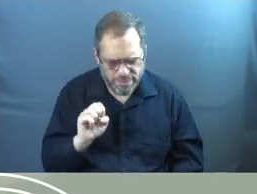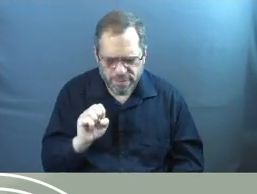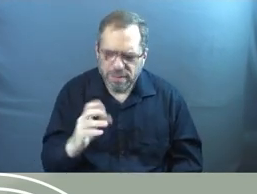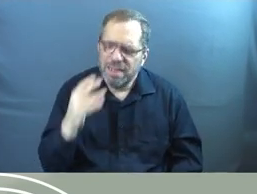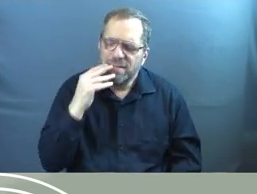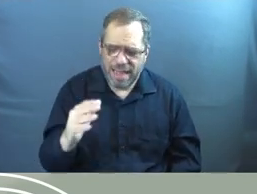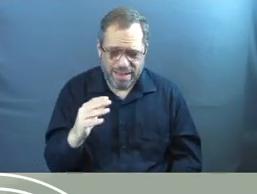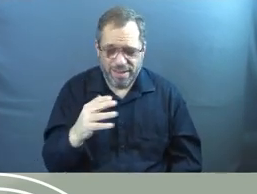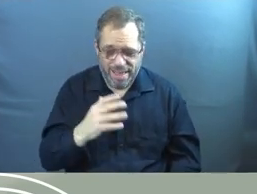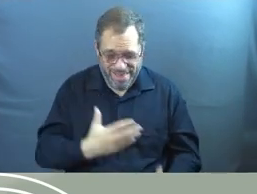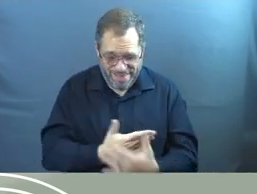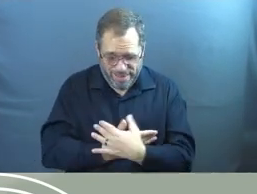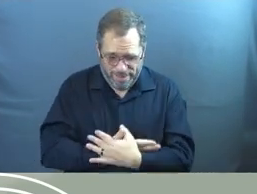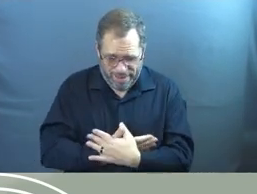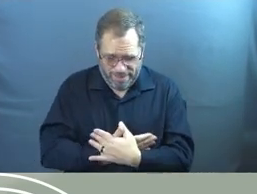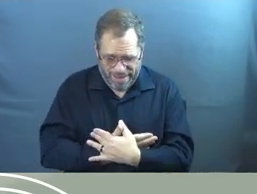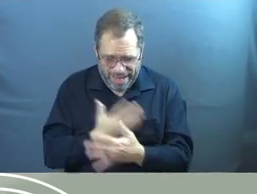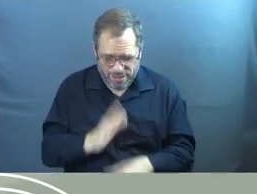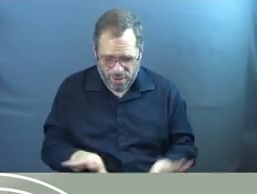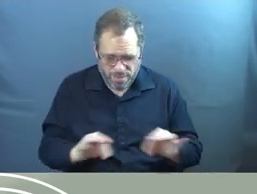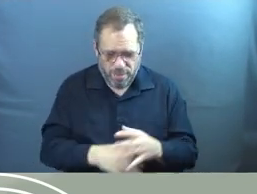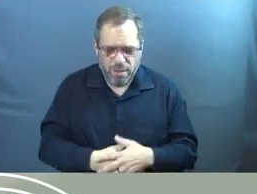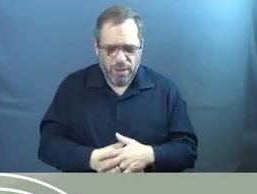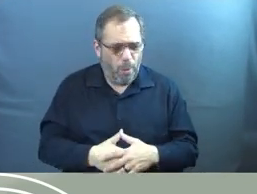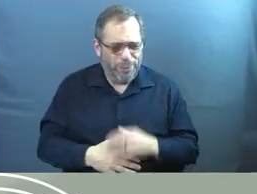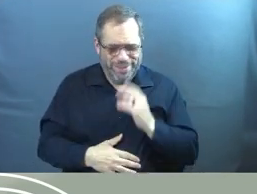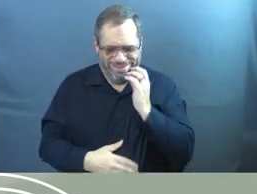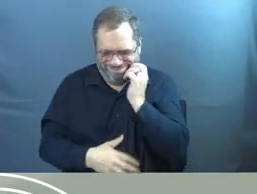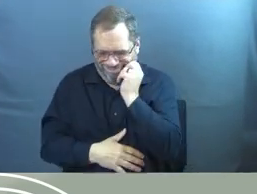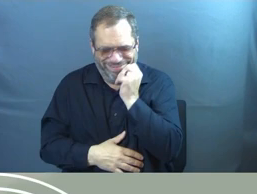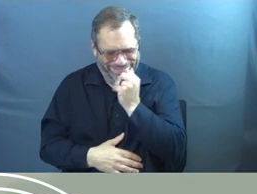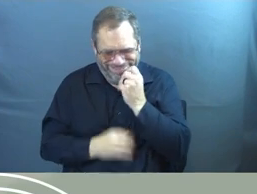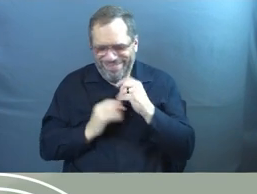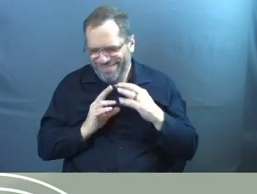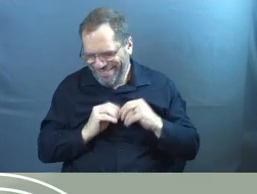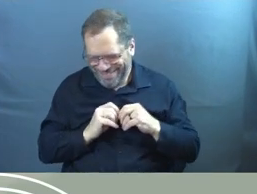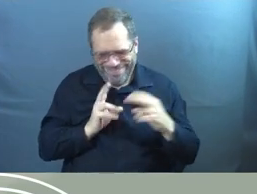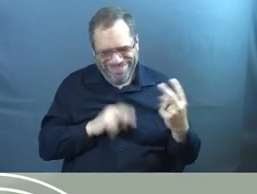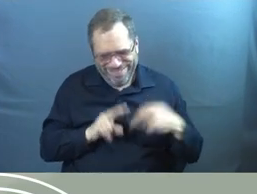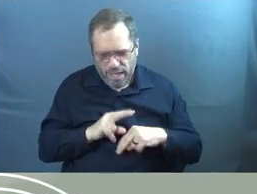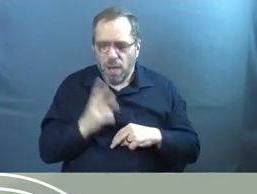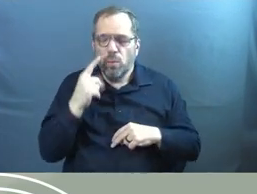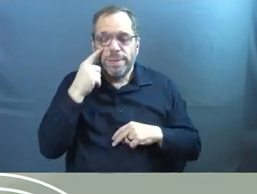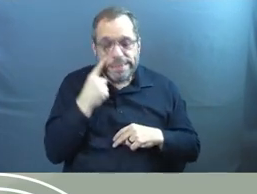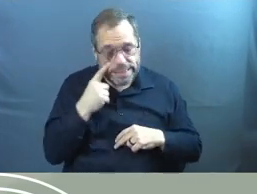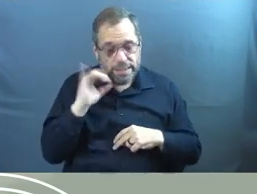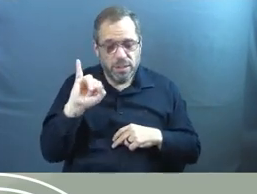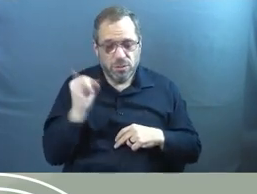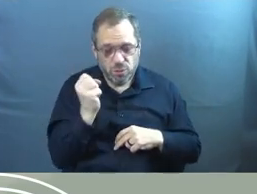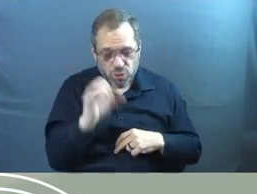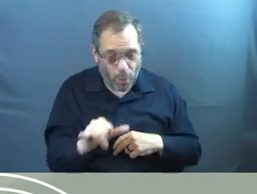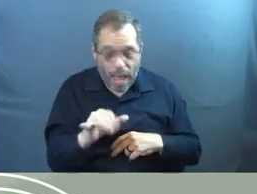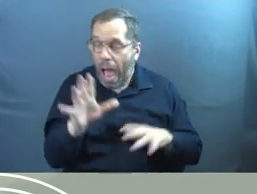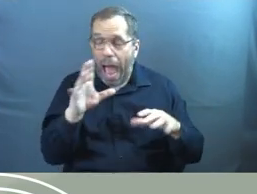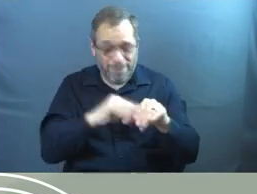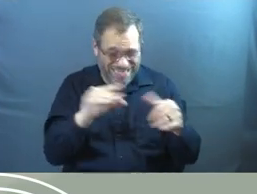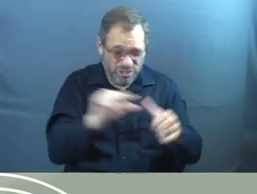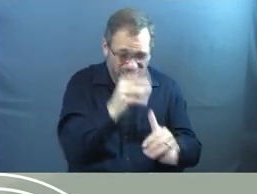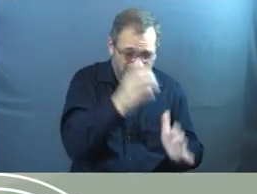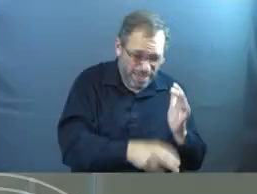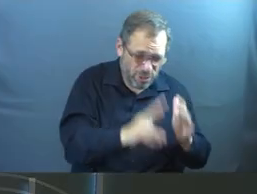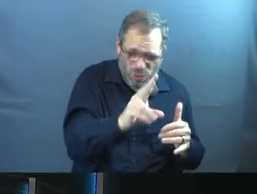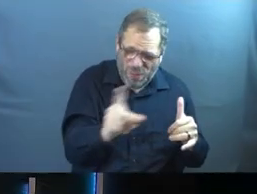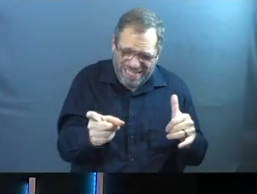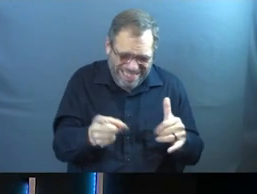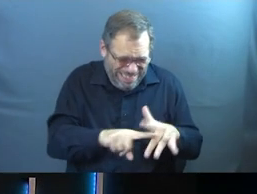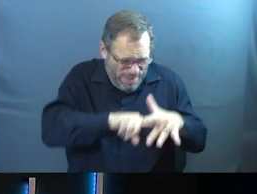Thank you, God, that the butterflies in the stomach matter to you, Jesus. God, we see your joy in that. Your joy was right there at Genesis 2, right in